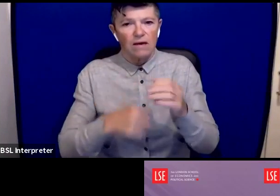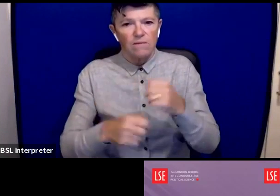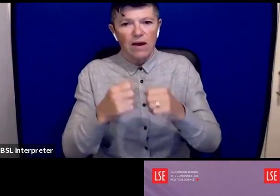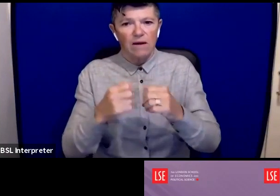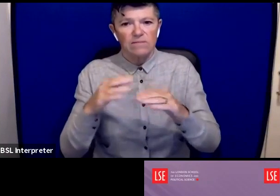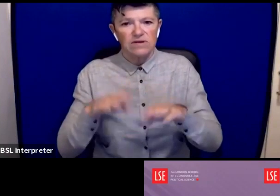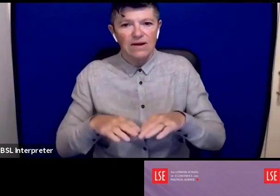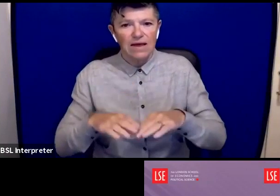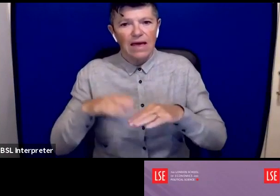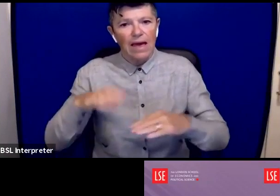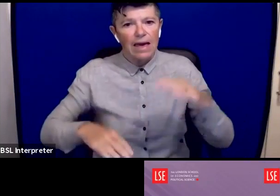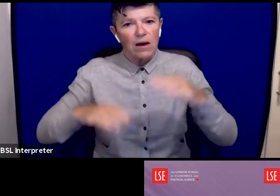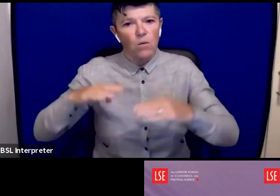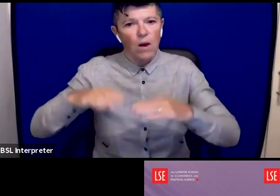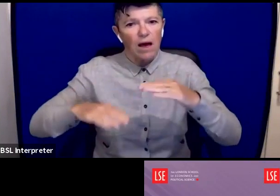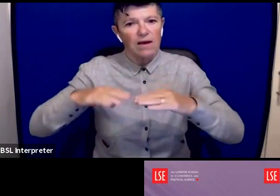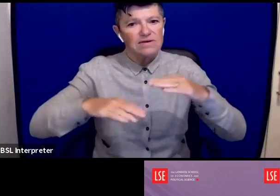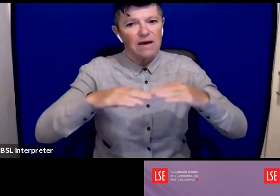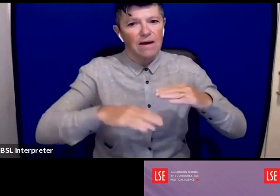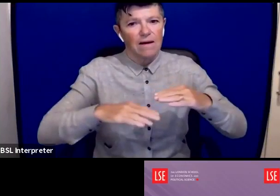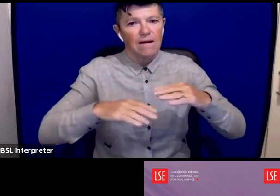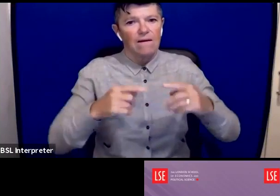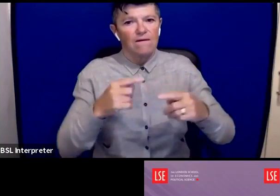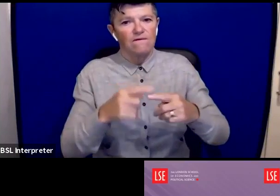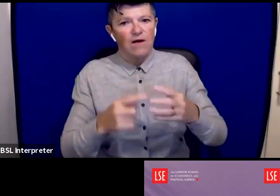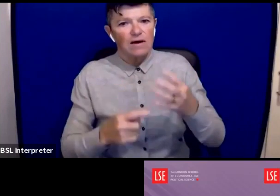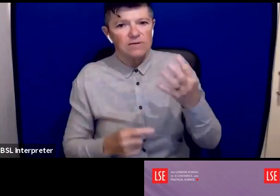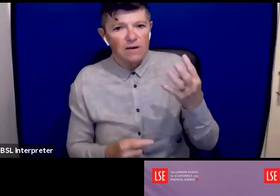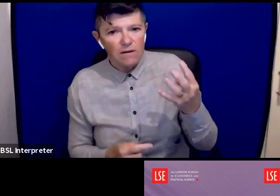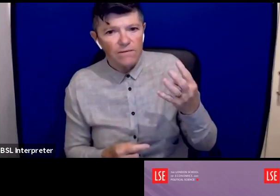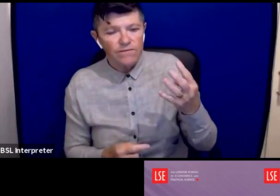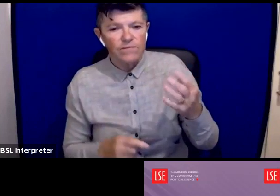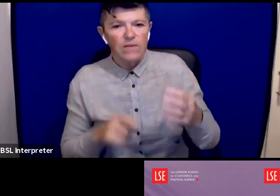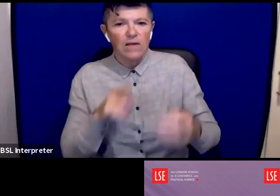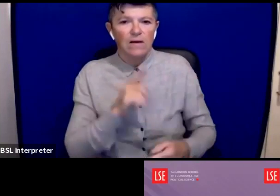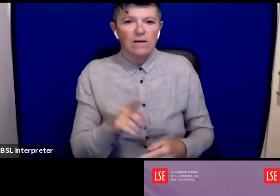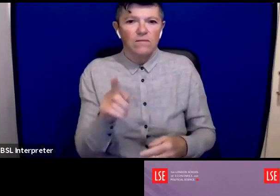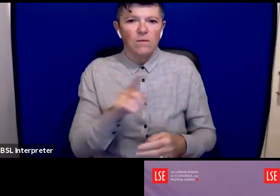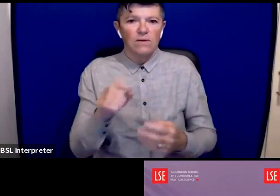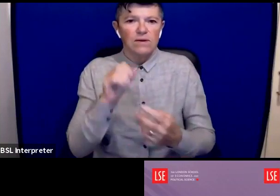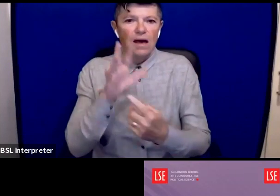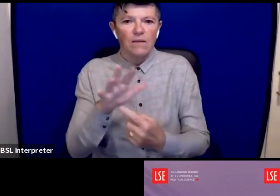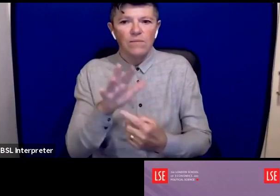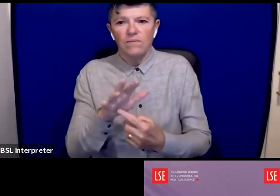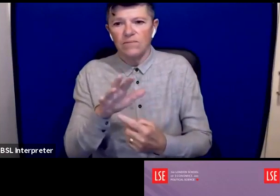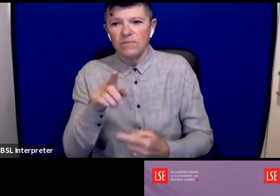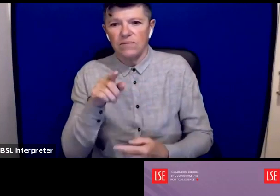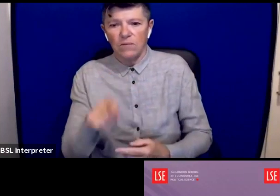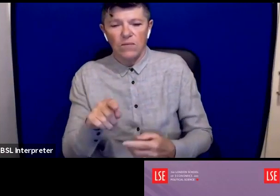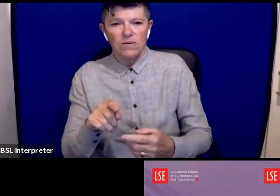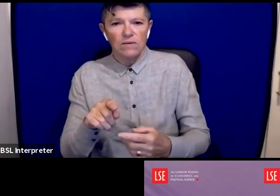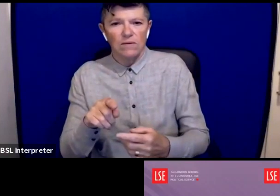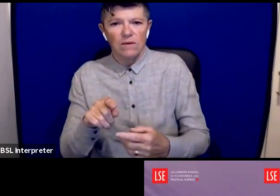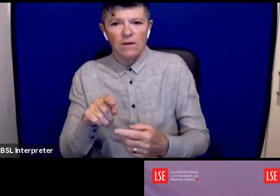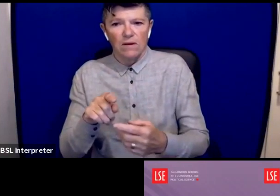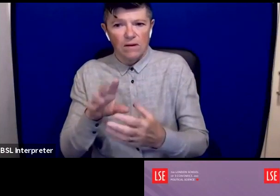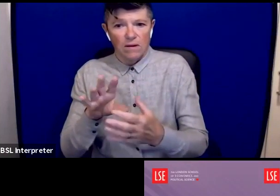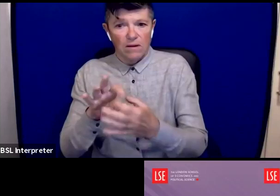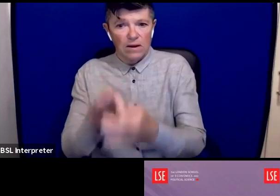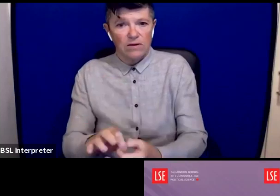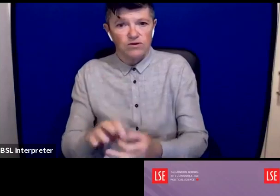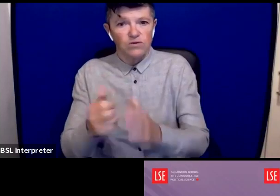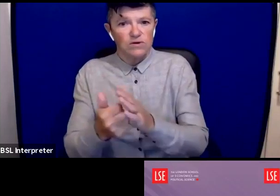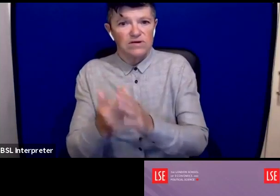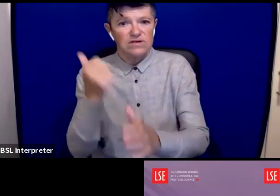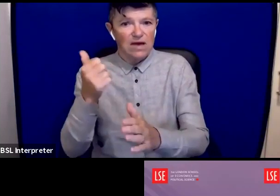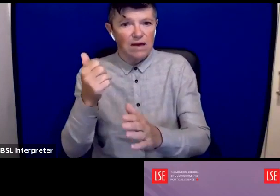factor, primarily through what happens to the skill premium. Because we can't